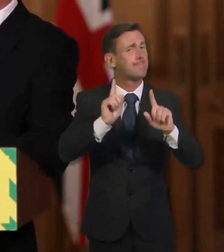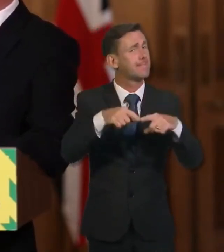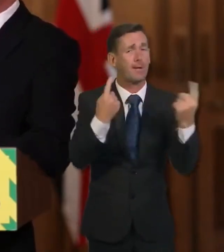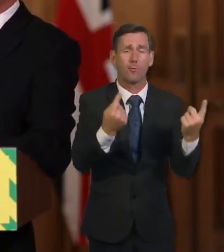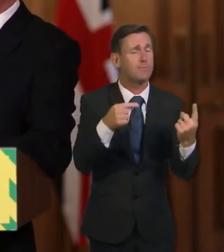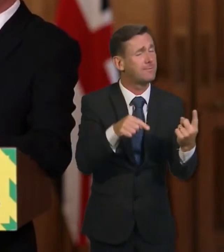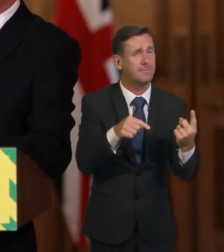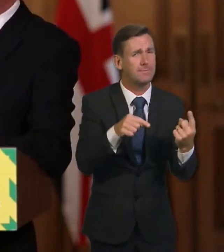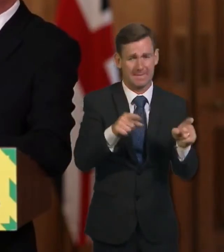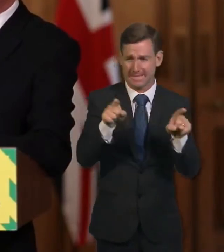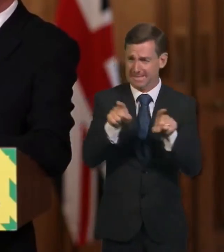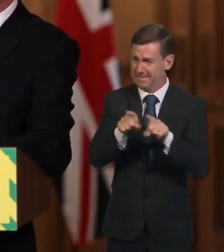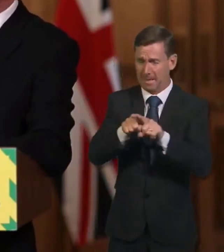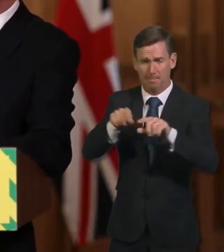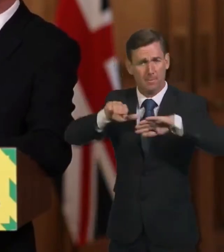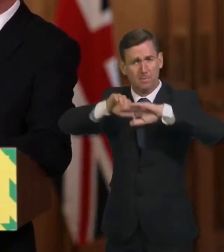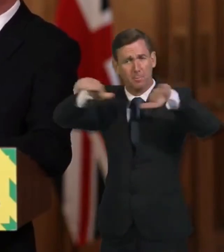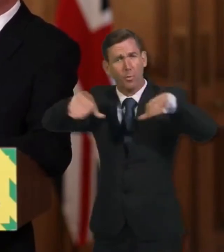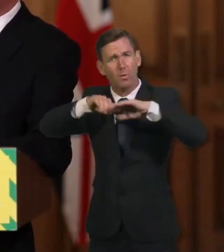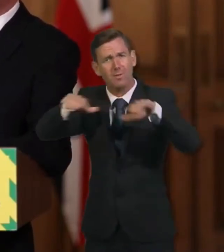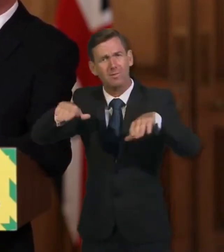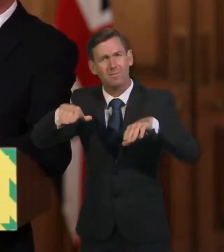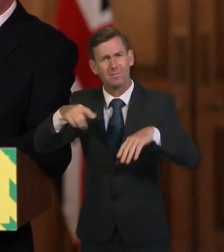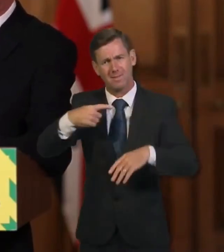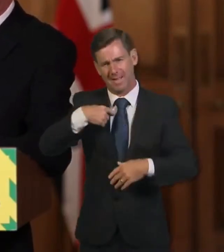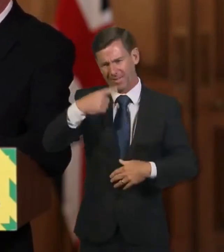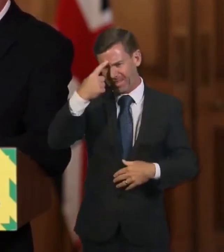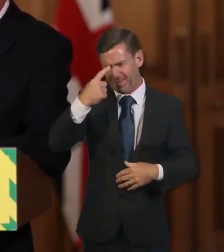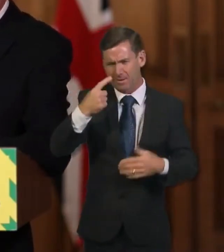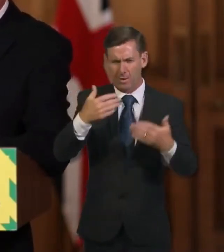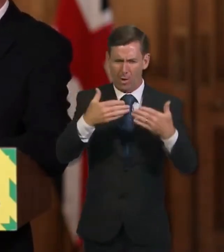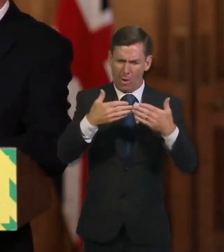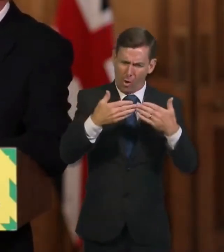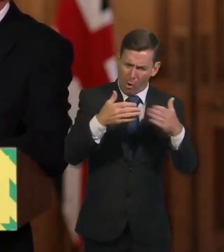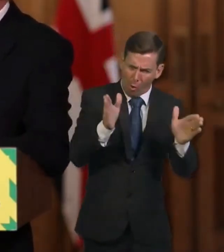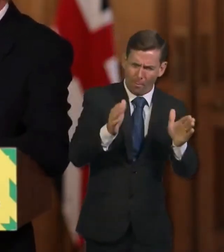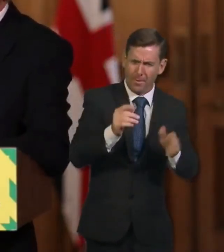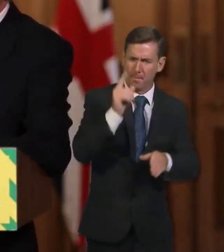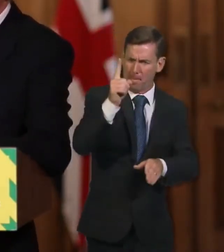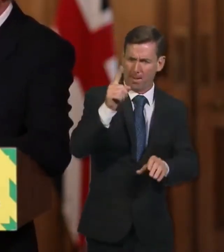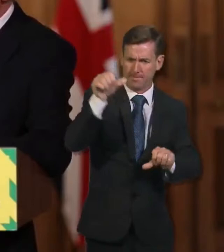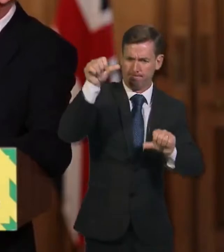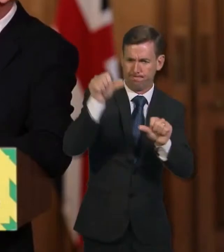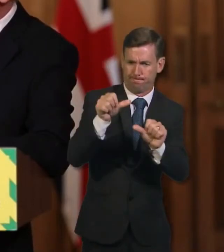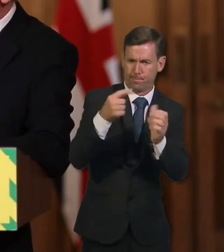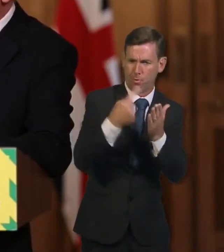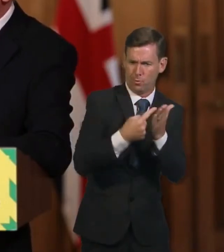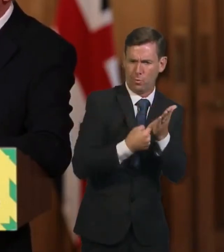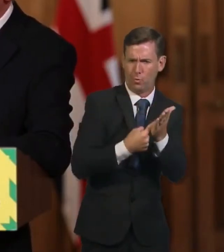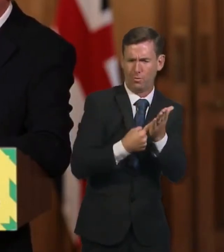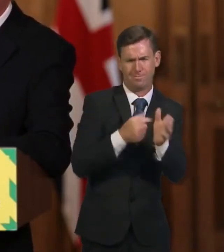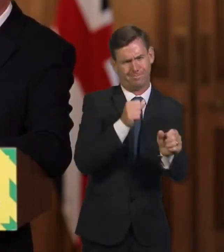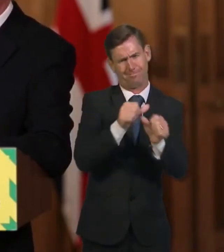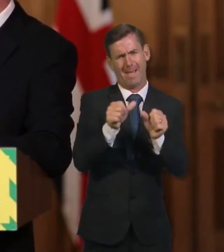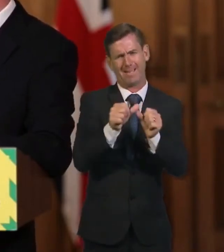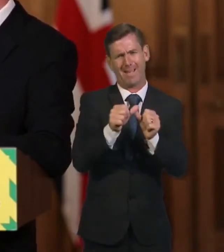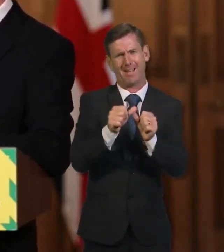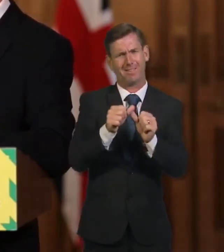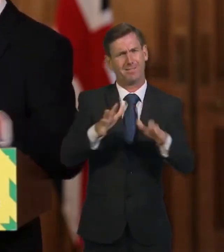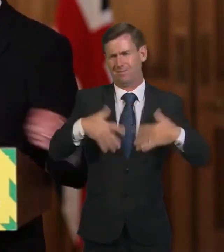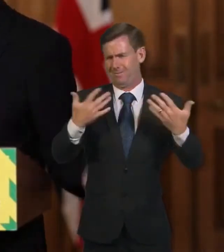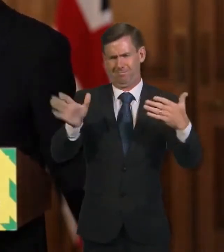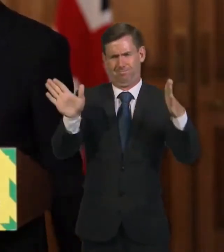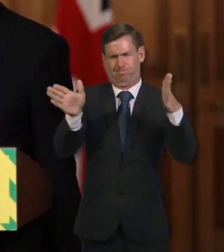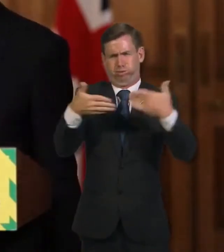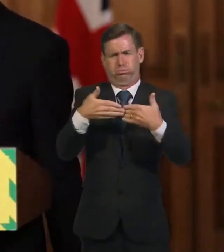better to reopen with those restrictions and not reopen at all. Of course, it's going to take a while for people's confidence to build. It's rarely the